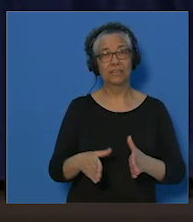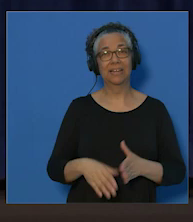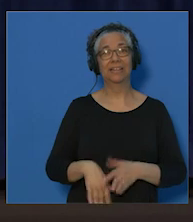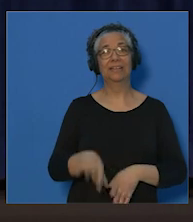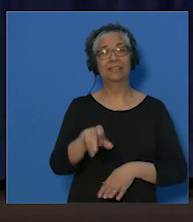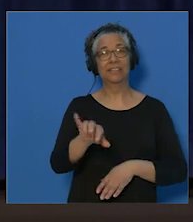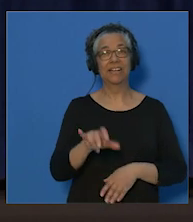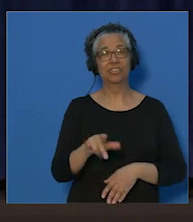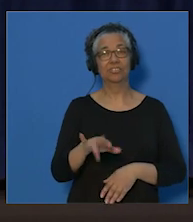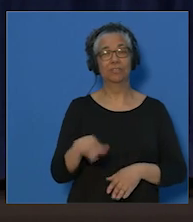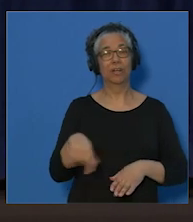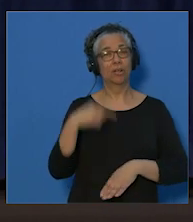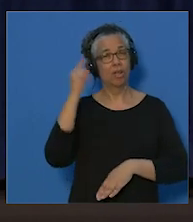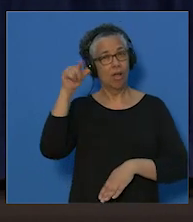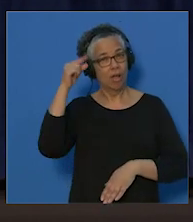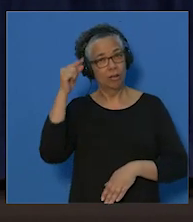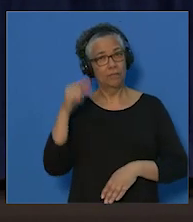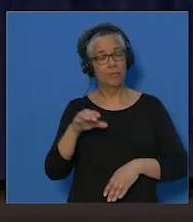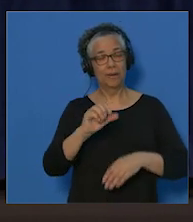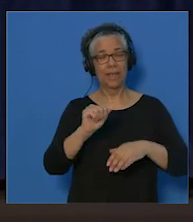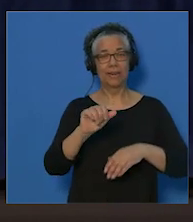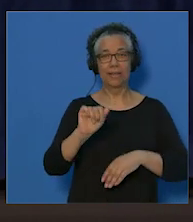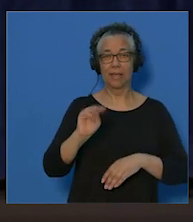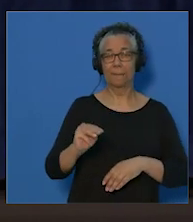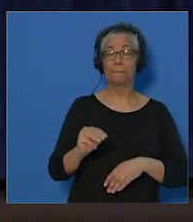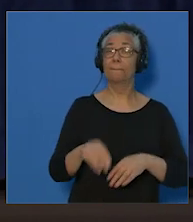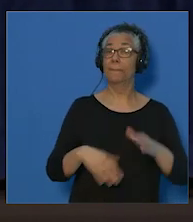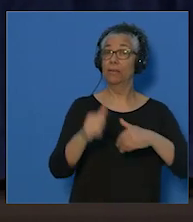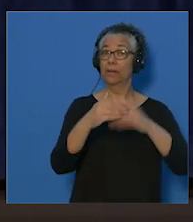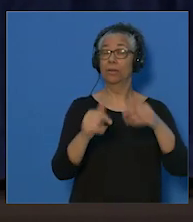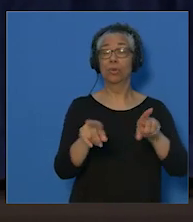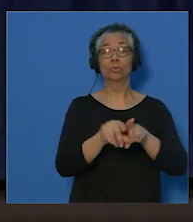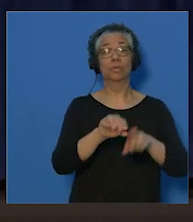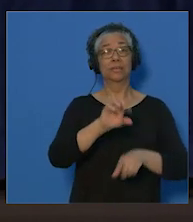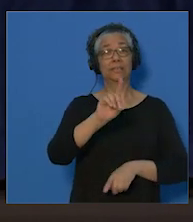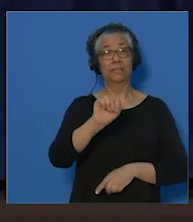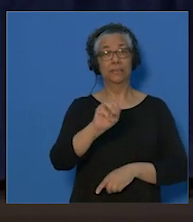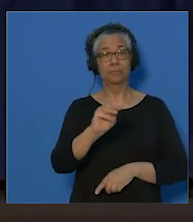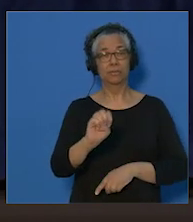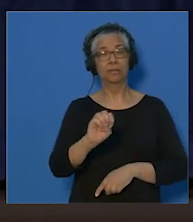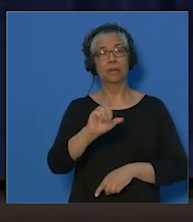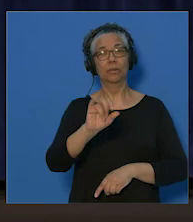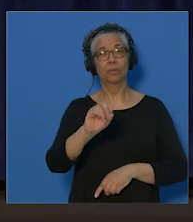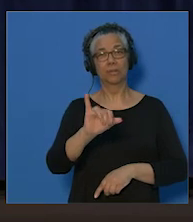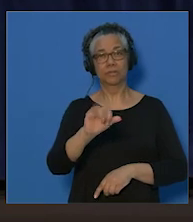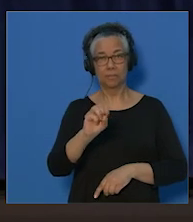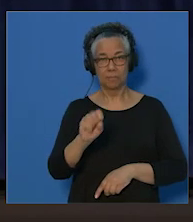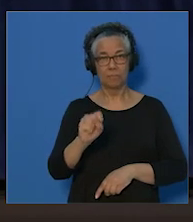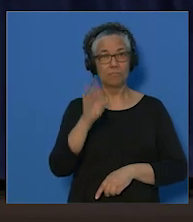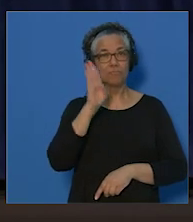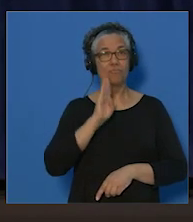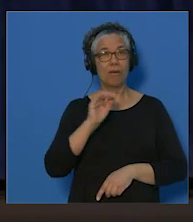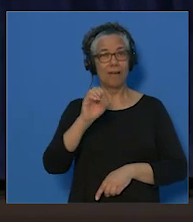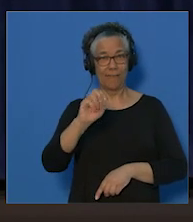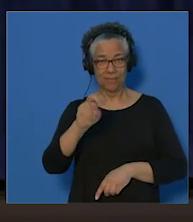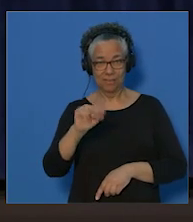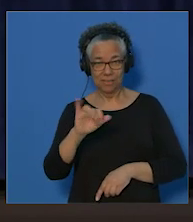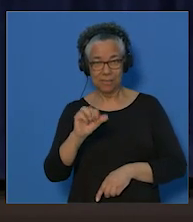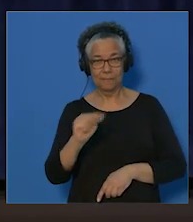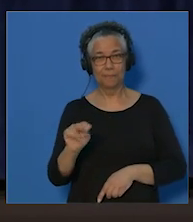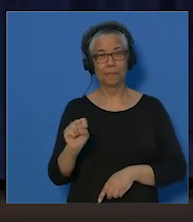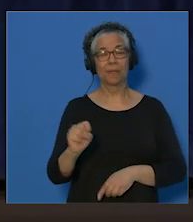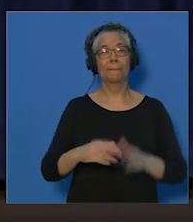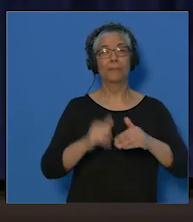Government Administration Building and the Dame Lois Brown Evan Building. The head of the public service has advised